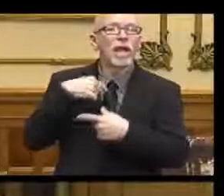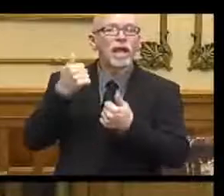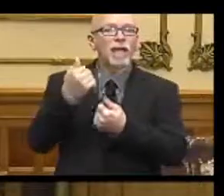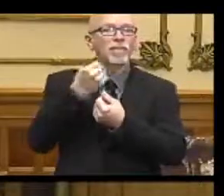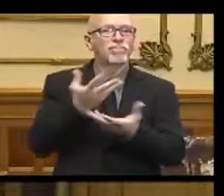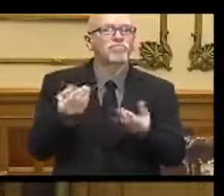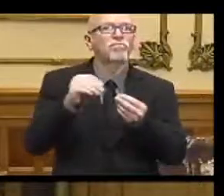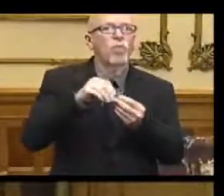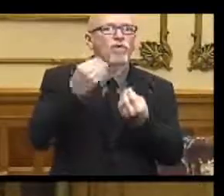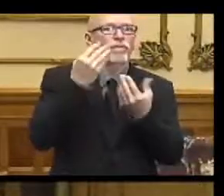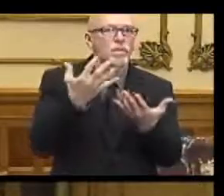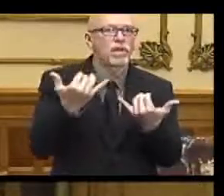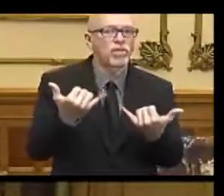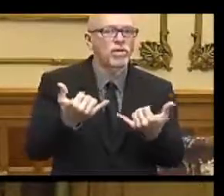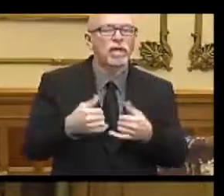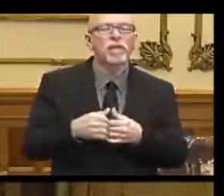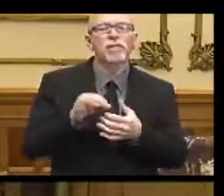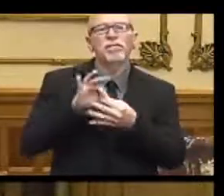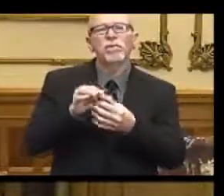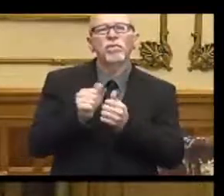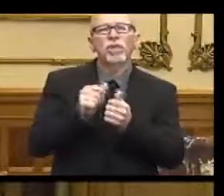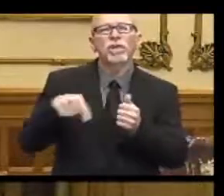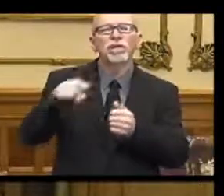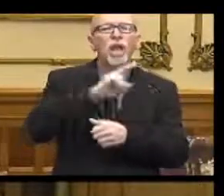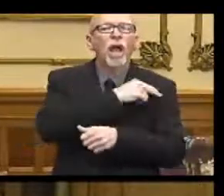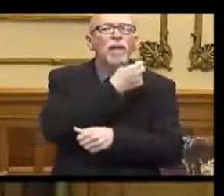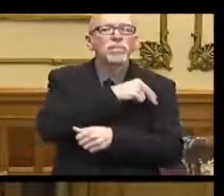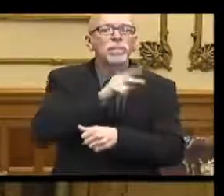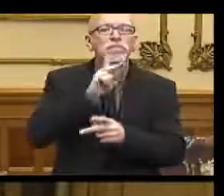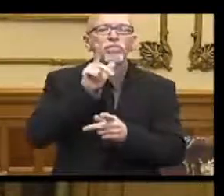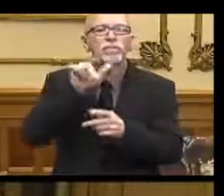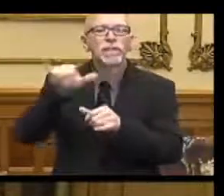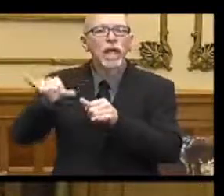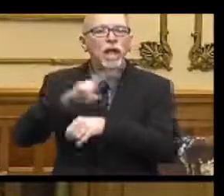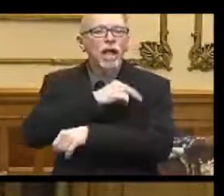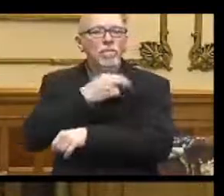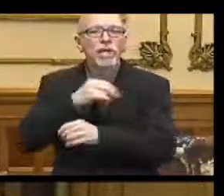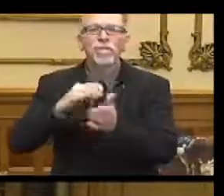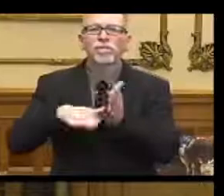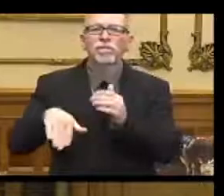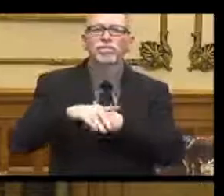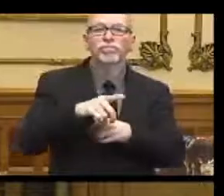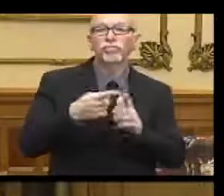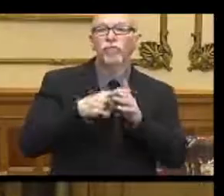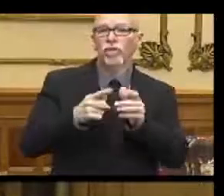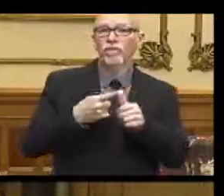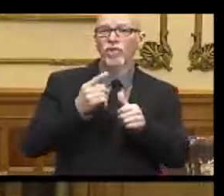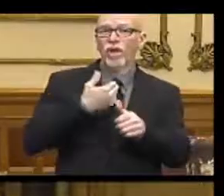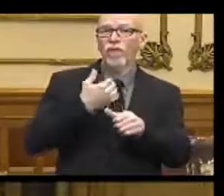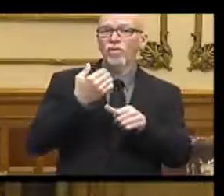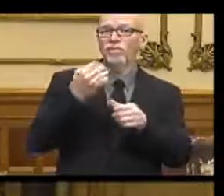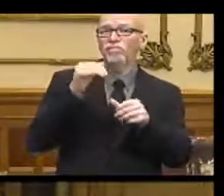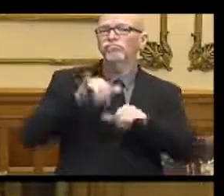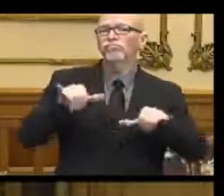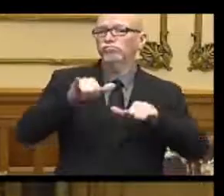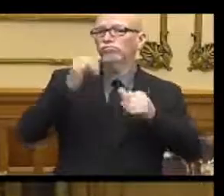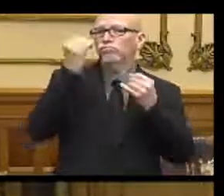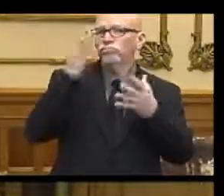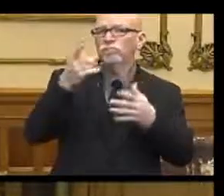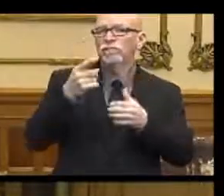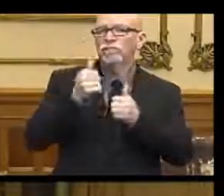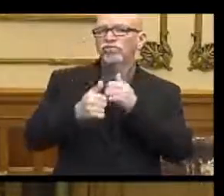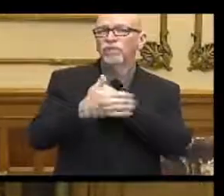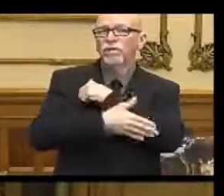more information with regards to these hospitalizations. Starting out first with our data county